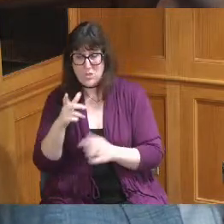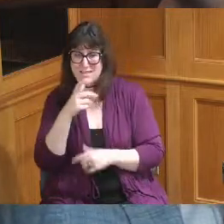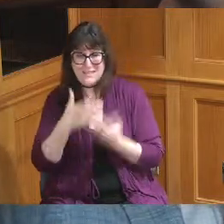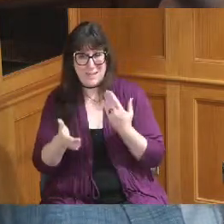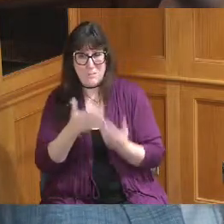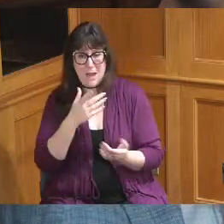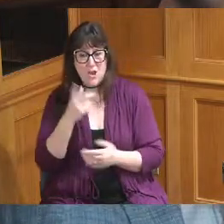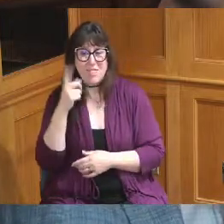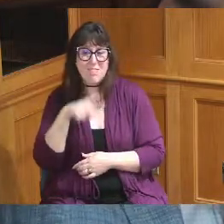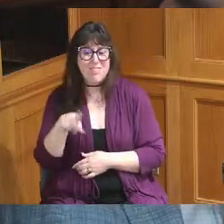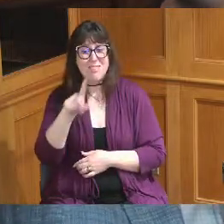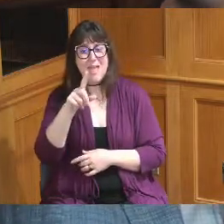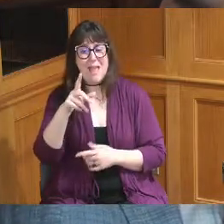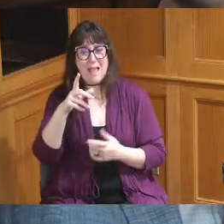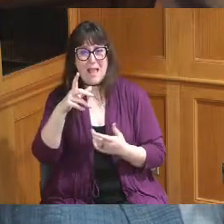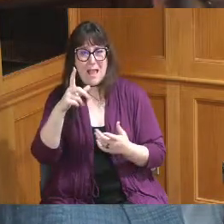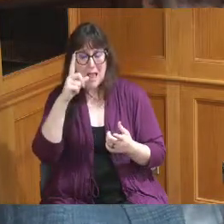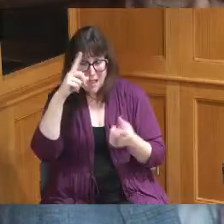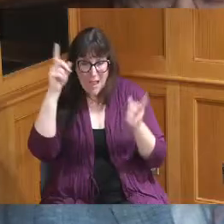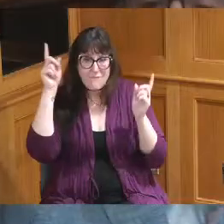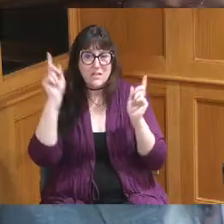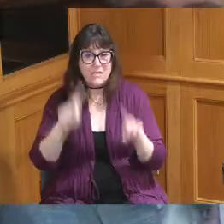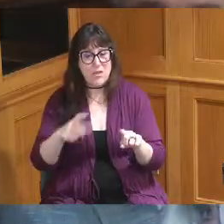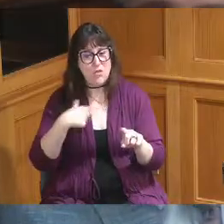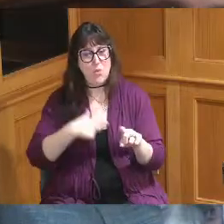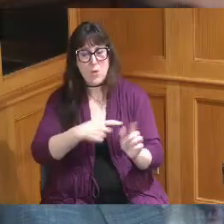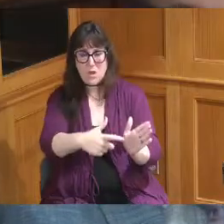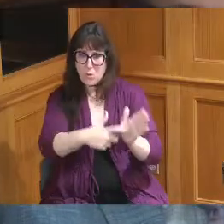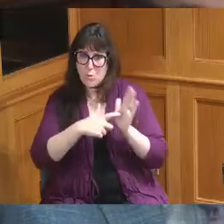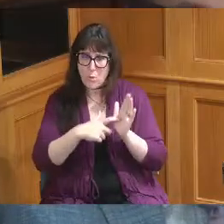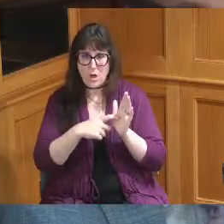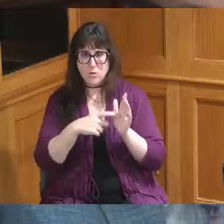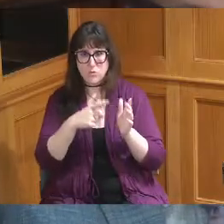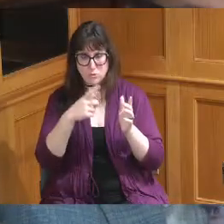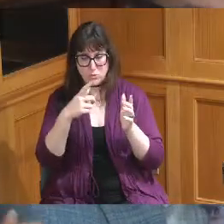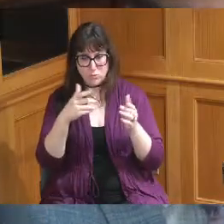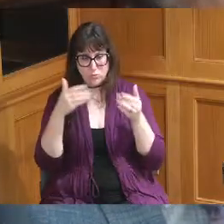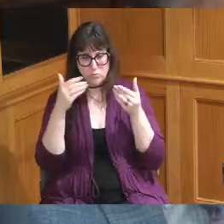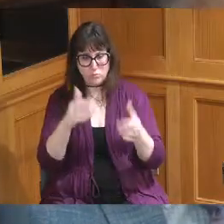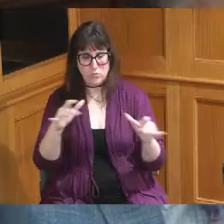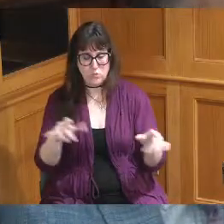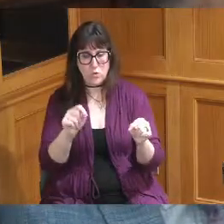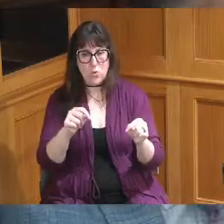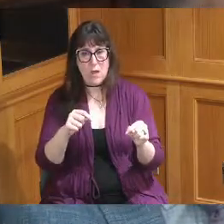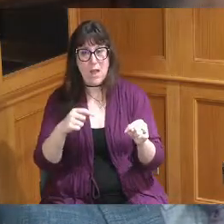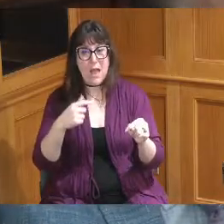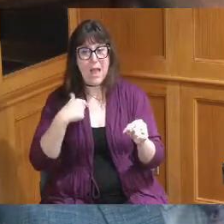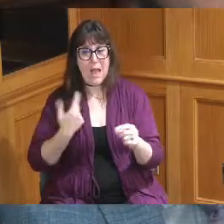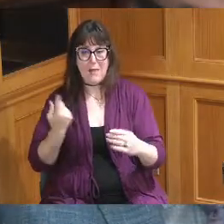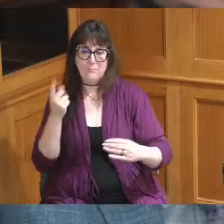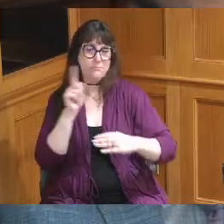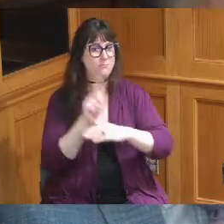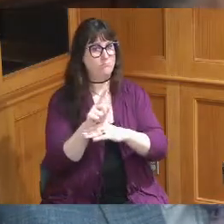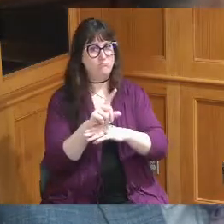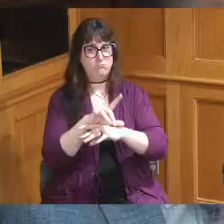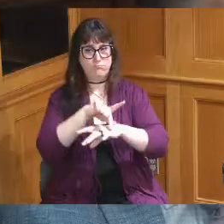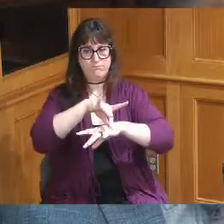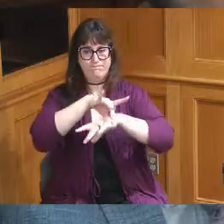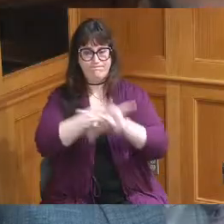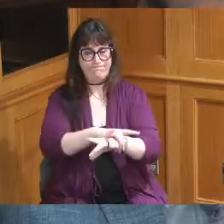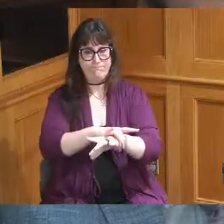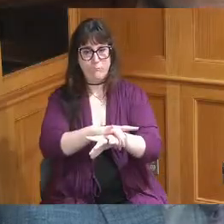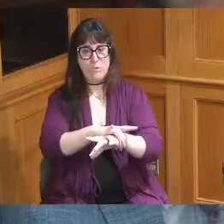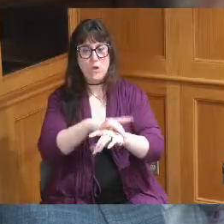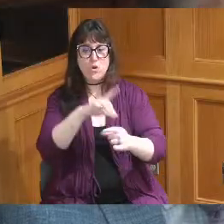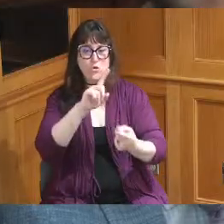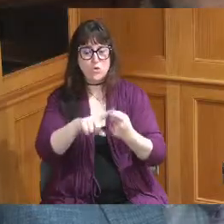an ironclad deal that we must abide by. I got here and was handcuffed to a deal